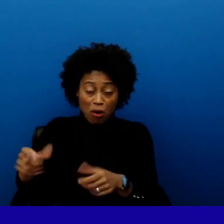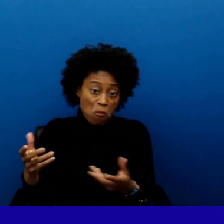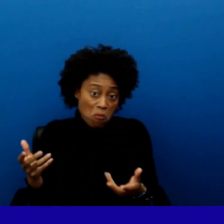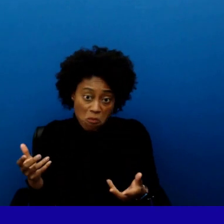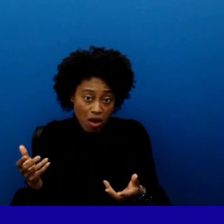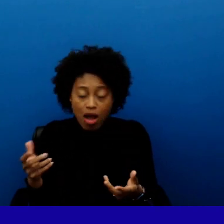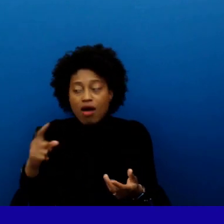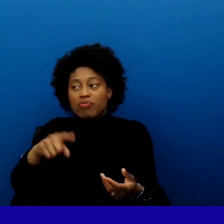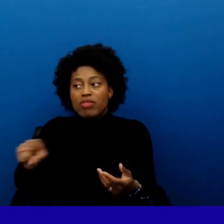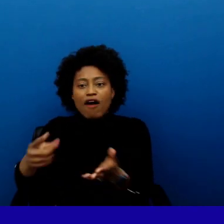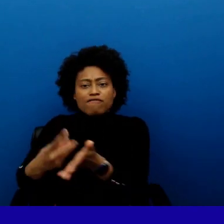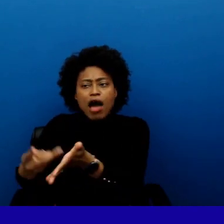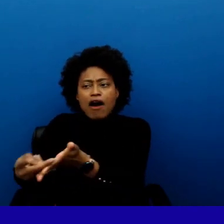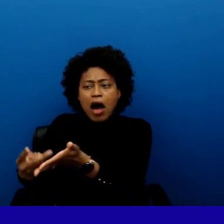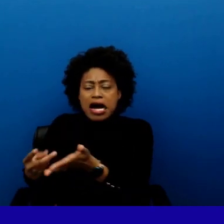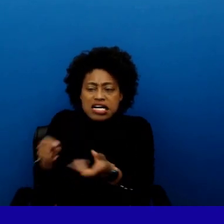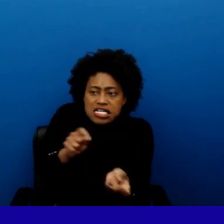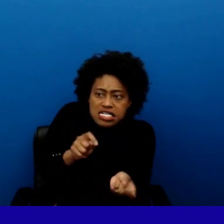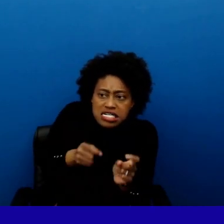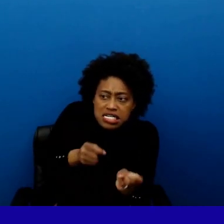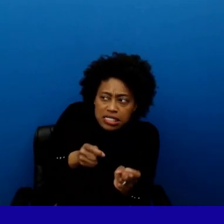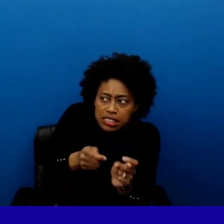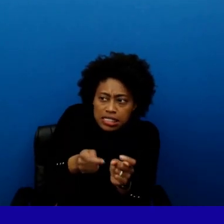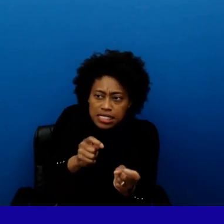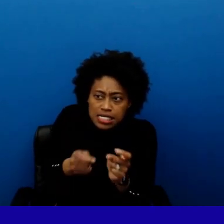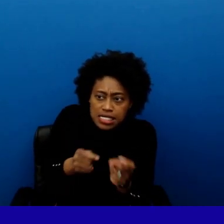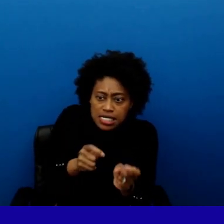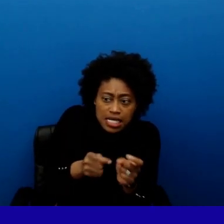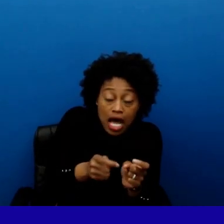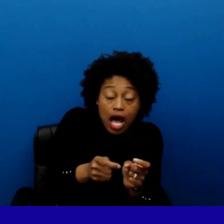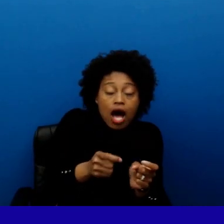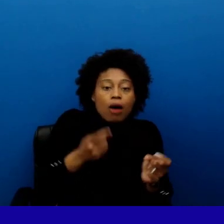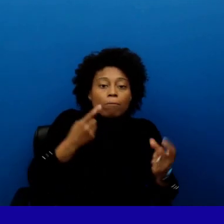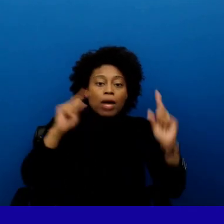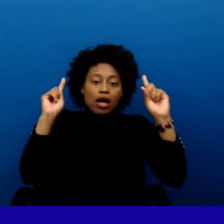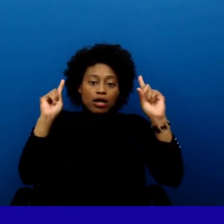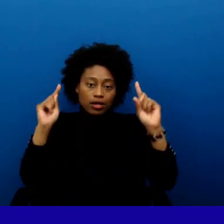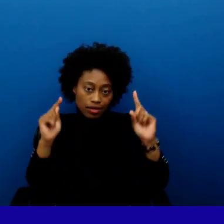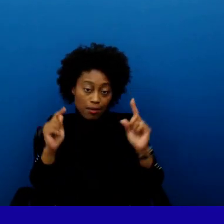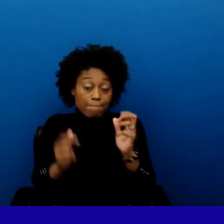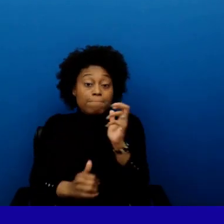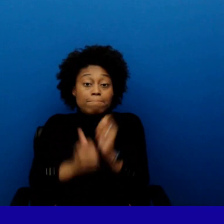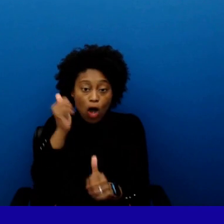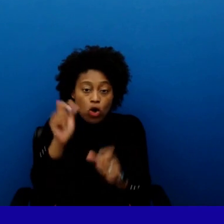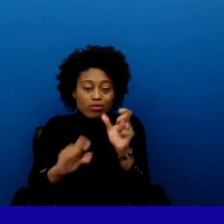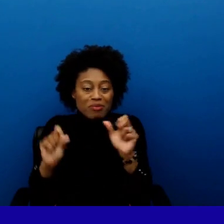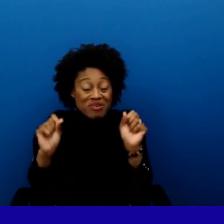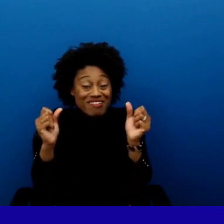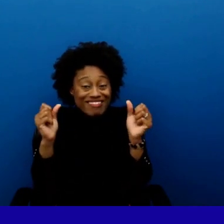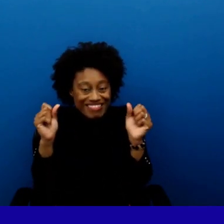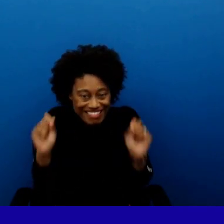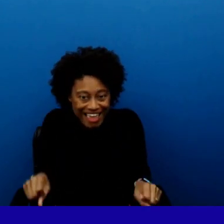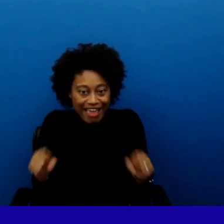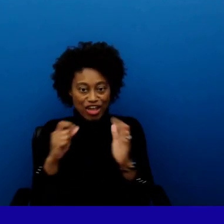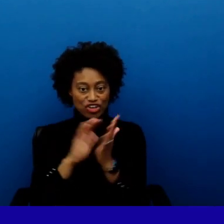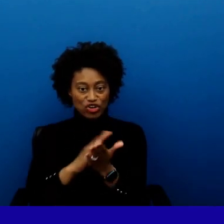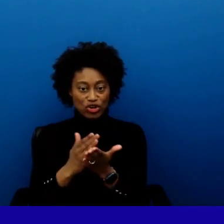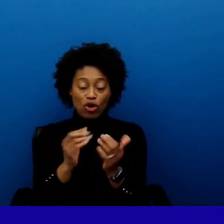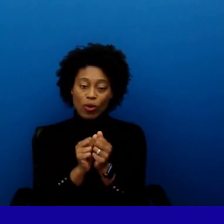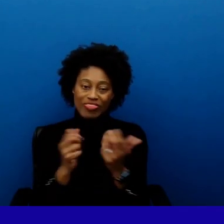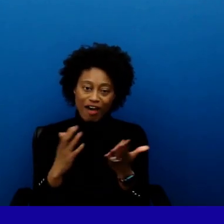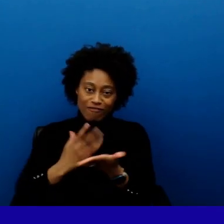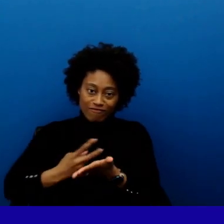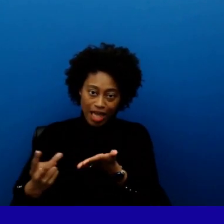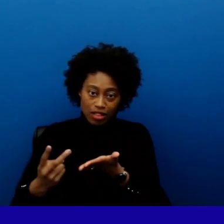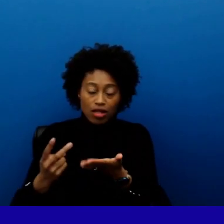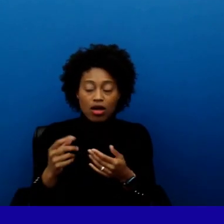they will find points of failure. And then you have to tweak it again to make sure that most people are able to cook it without failing,